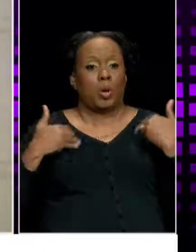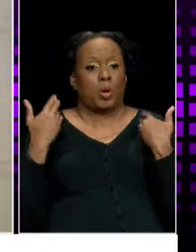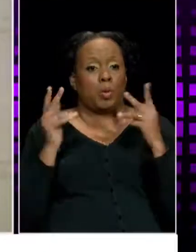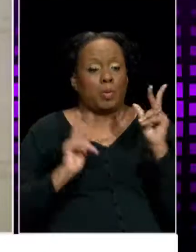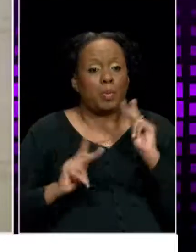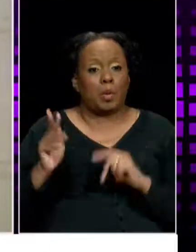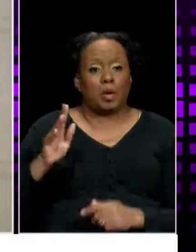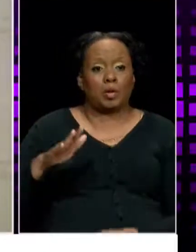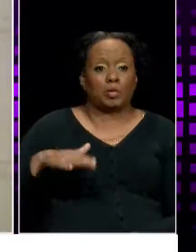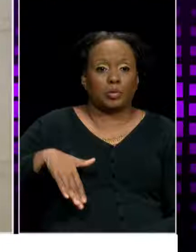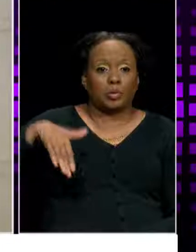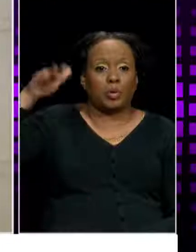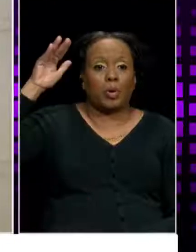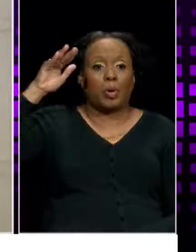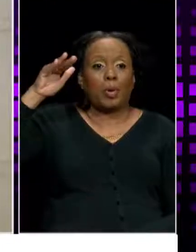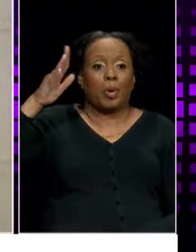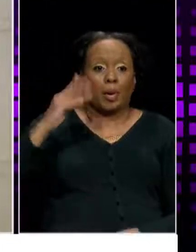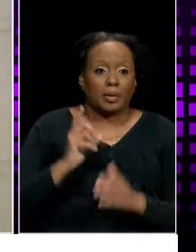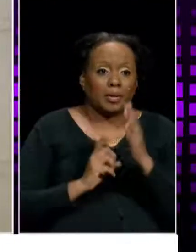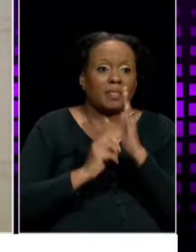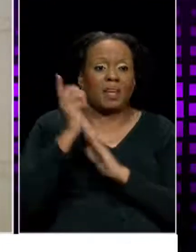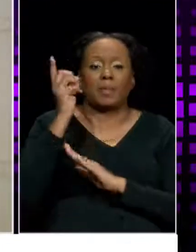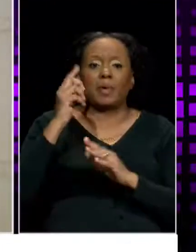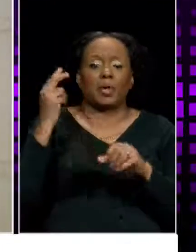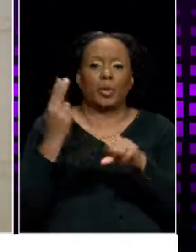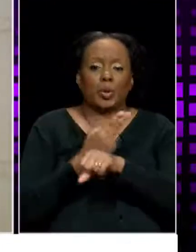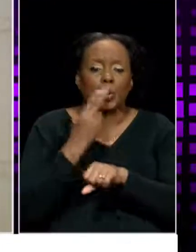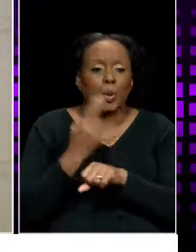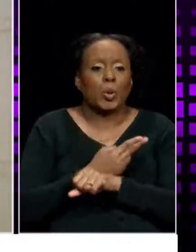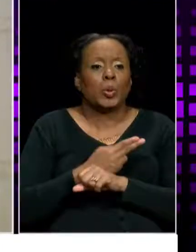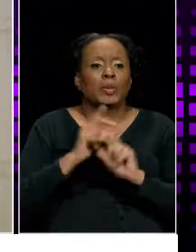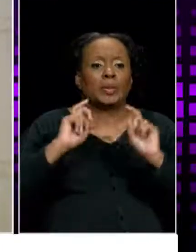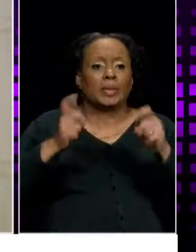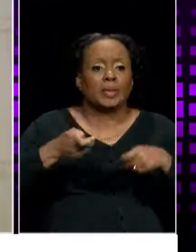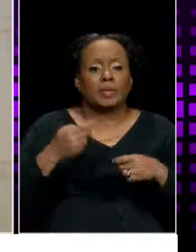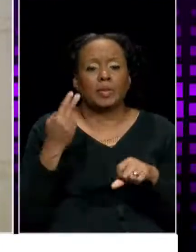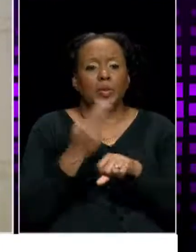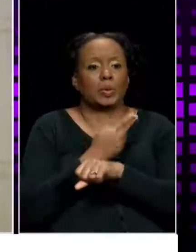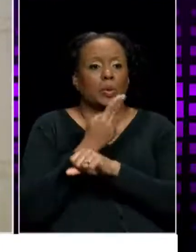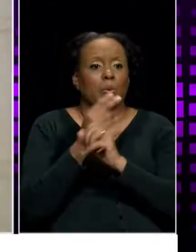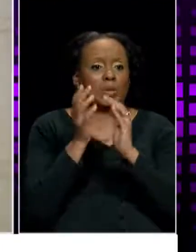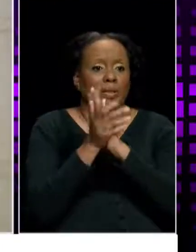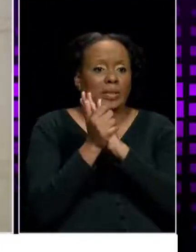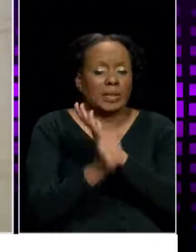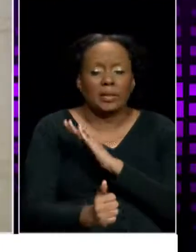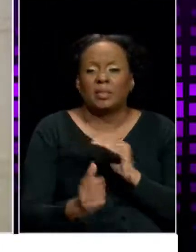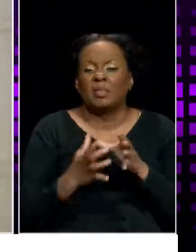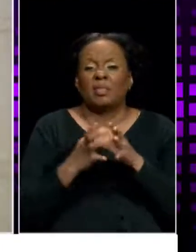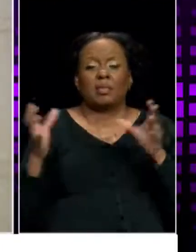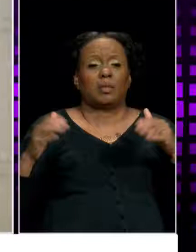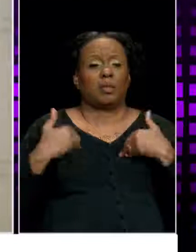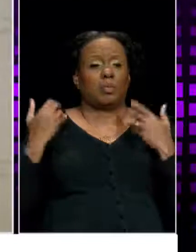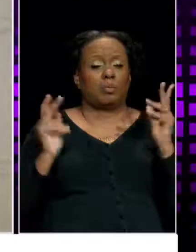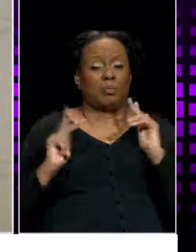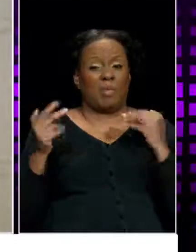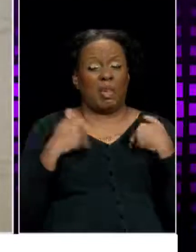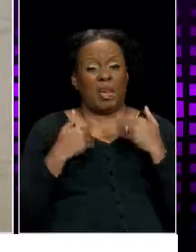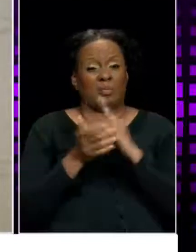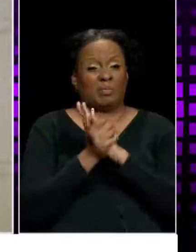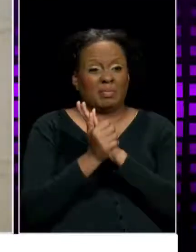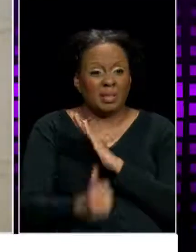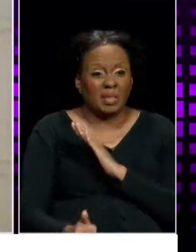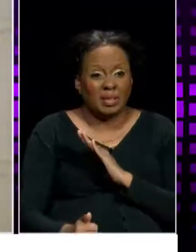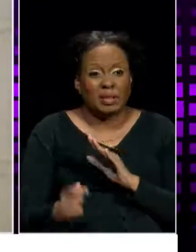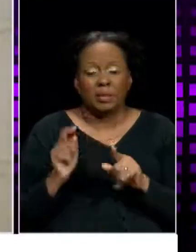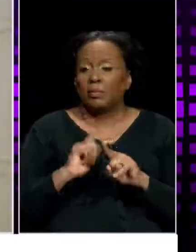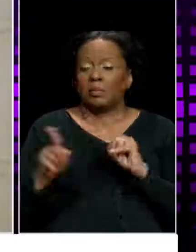And we talk about allowing young people to use their gifts and their talents. There's so many talented persons in Barbados who just are not recognized. They're